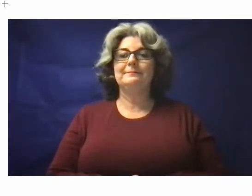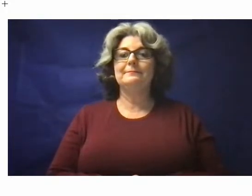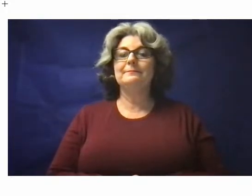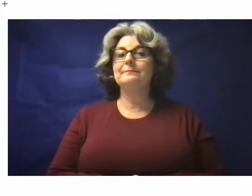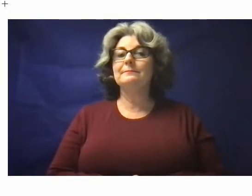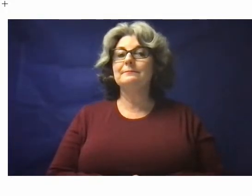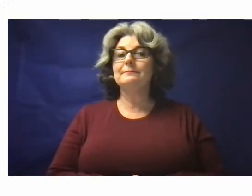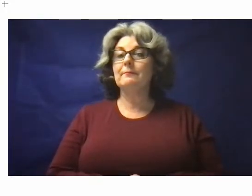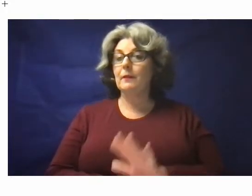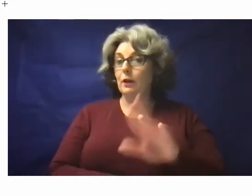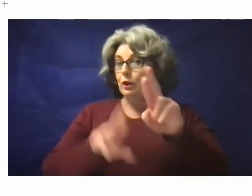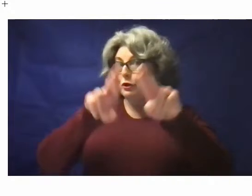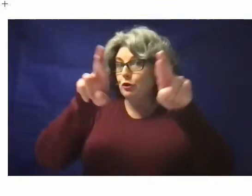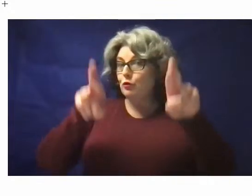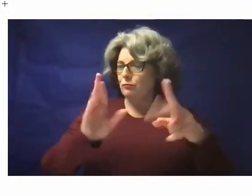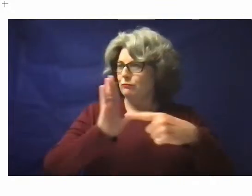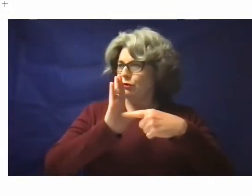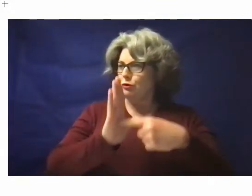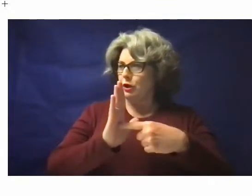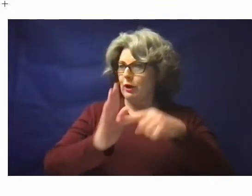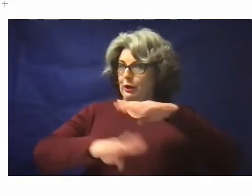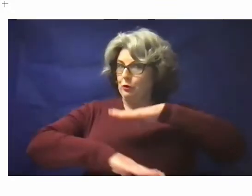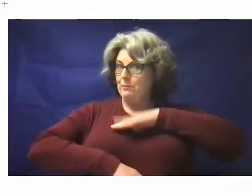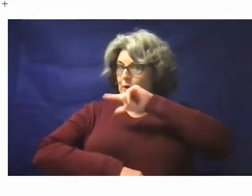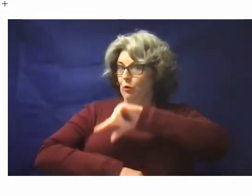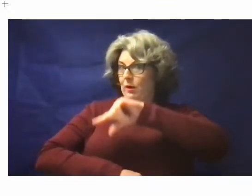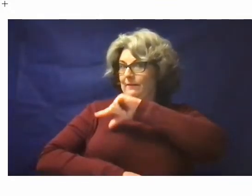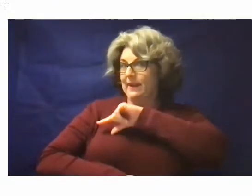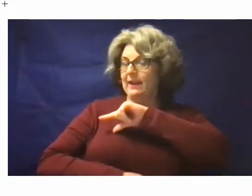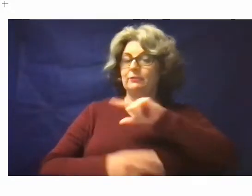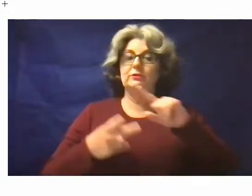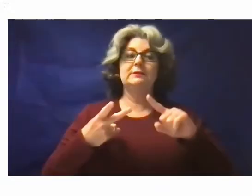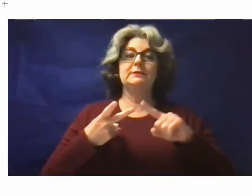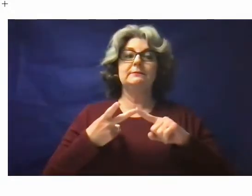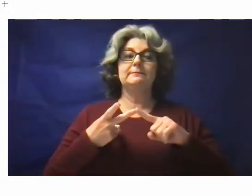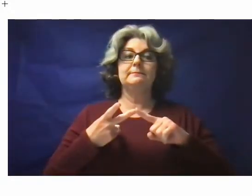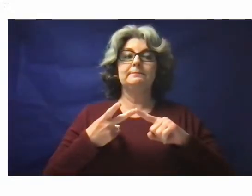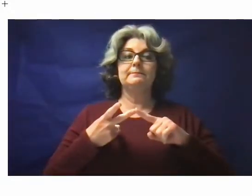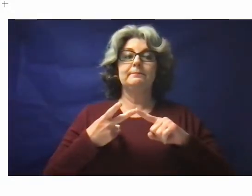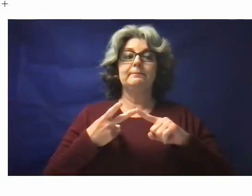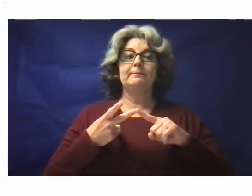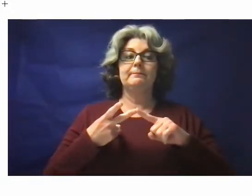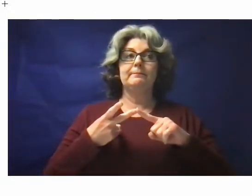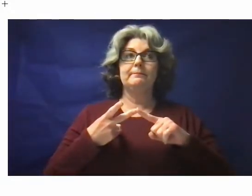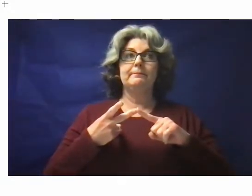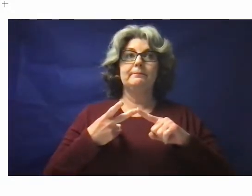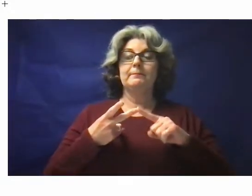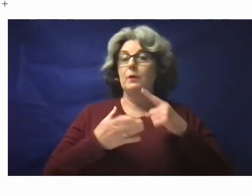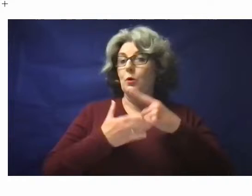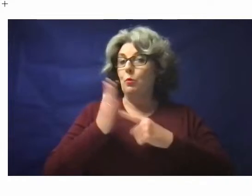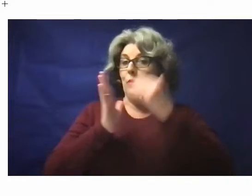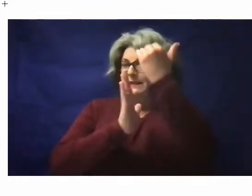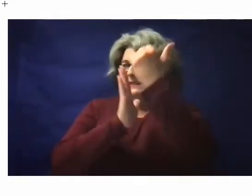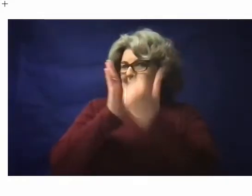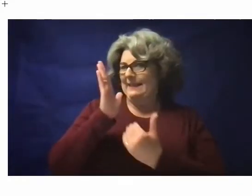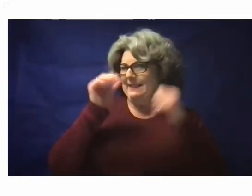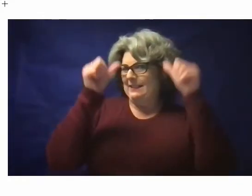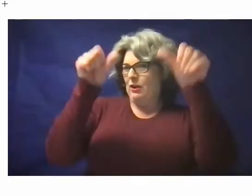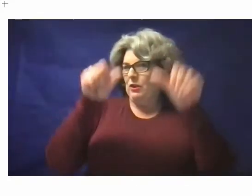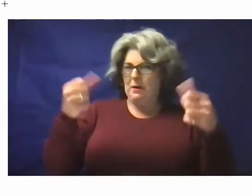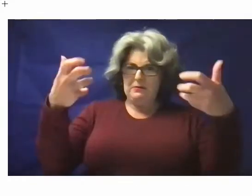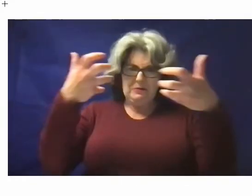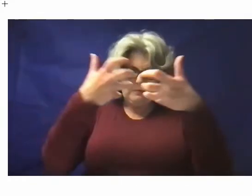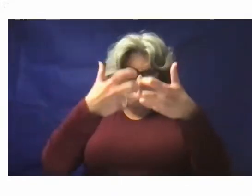your resume should highlight how you meet the qualifications. I would like if you could focus on what is listed on the poster.